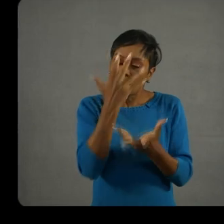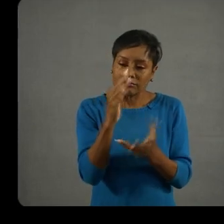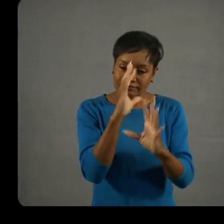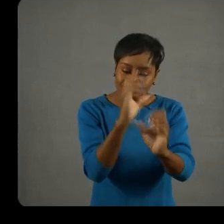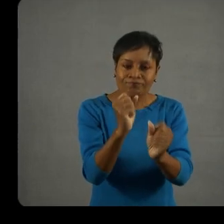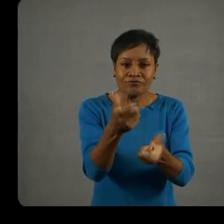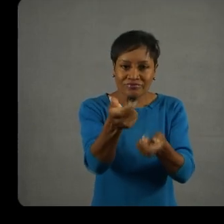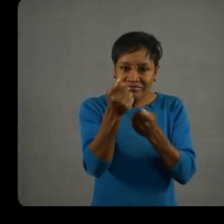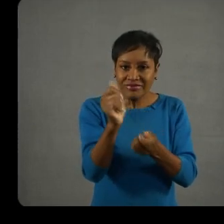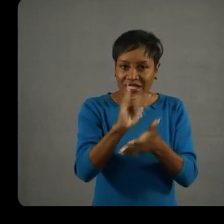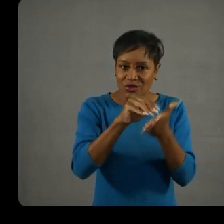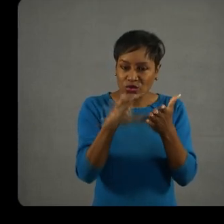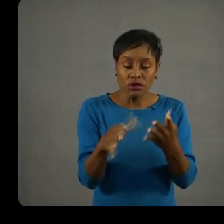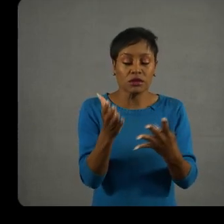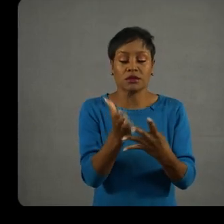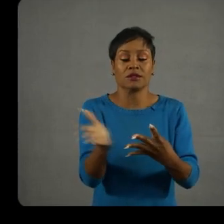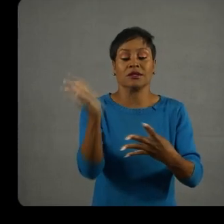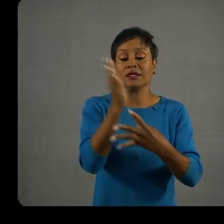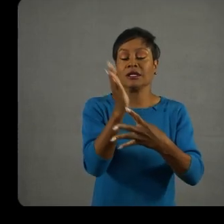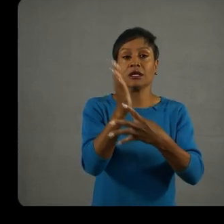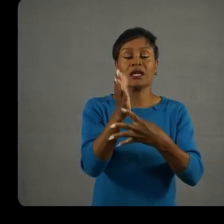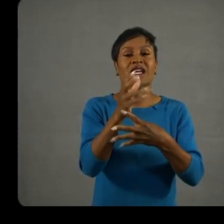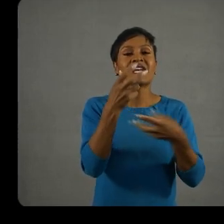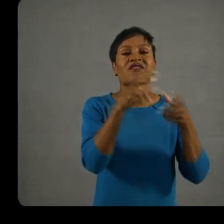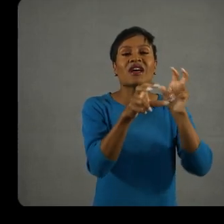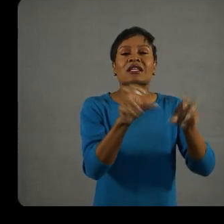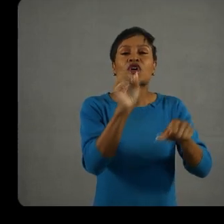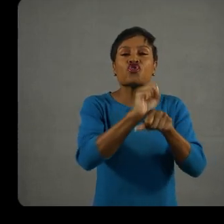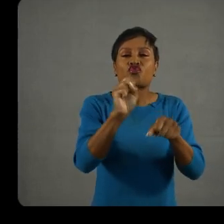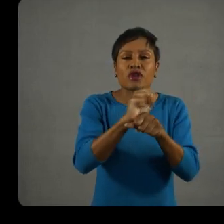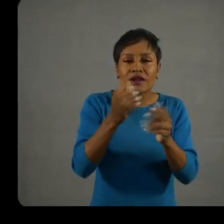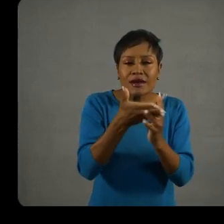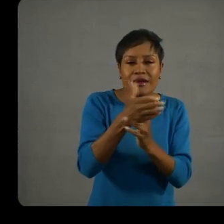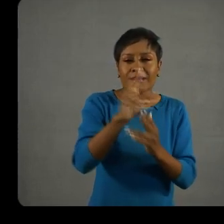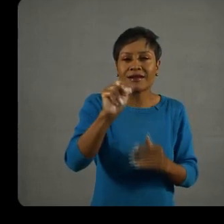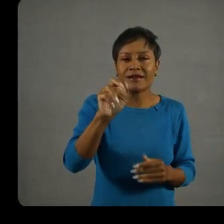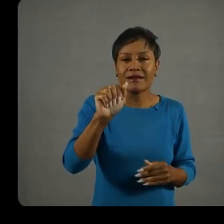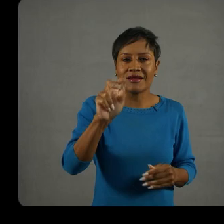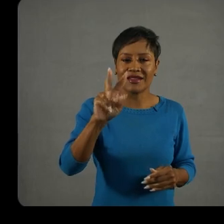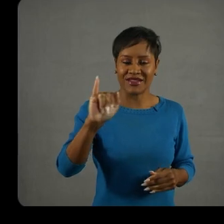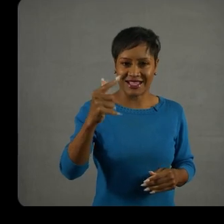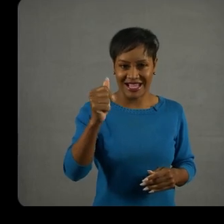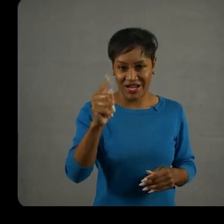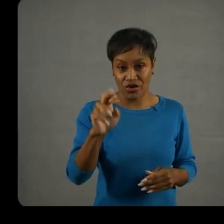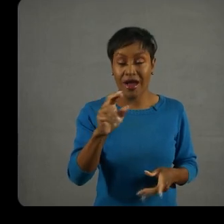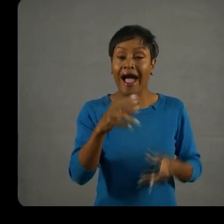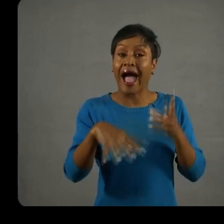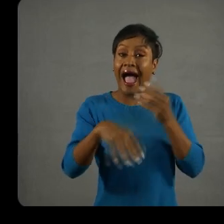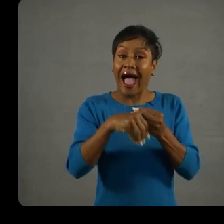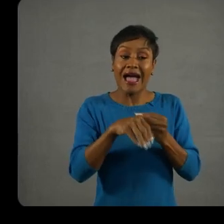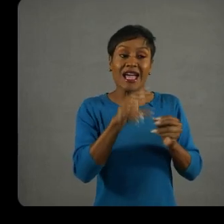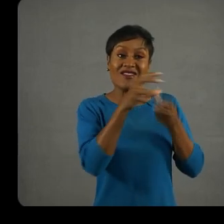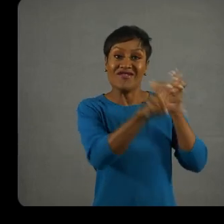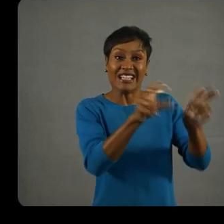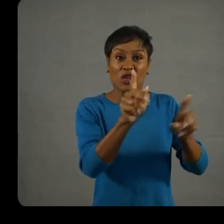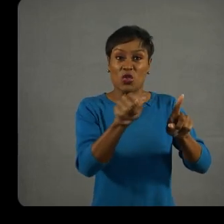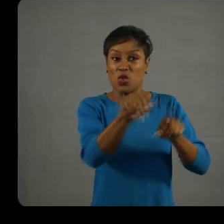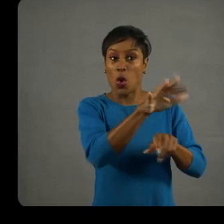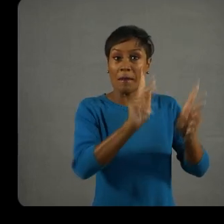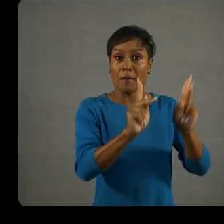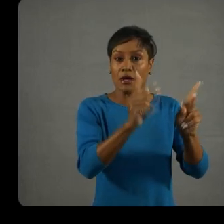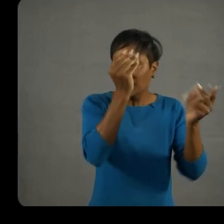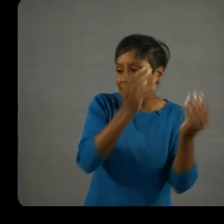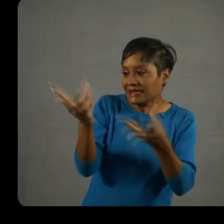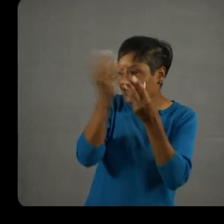attract. The last one is investing in career navigators and investing in people who will let you know that these careers